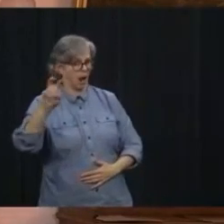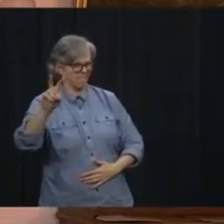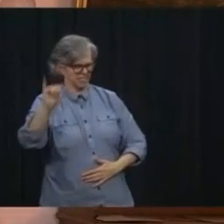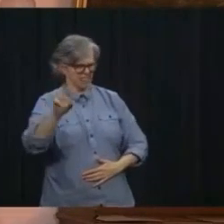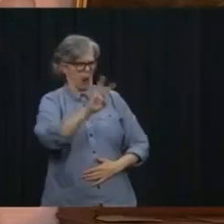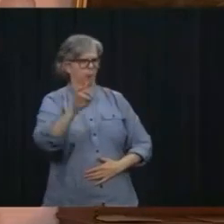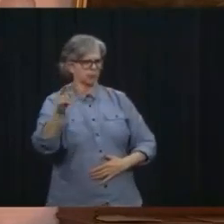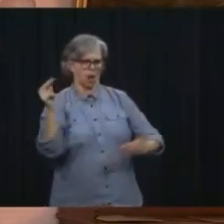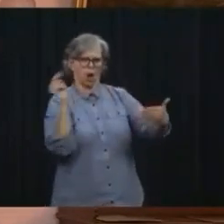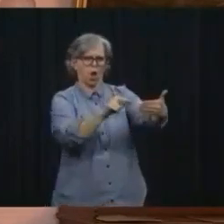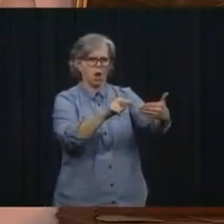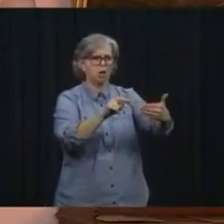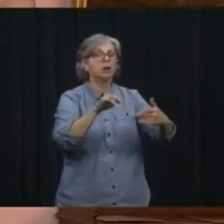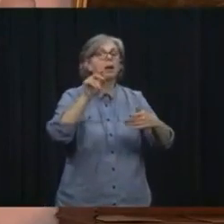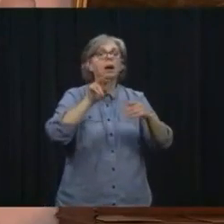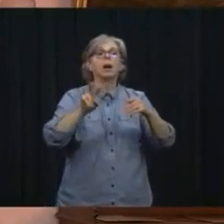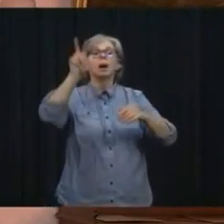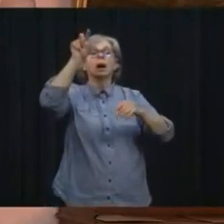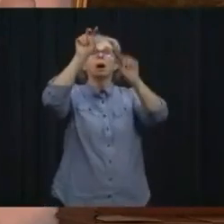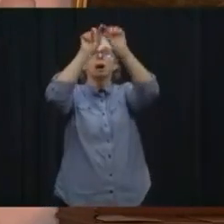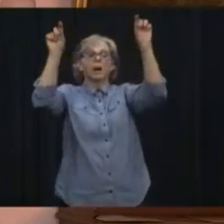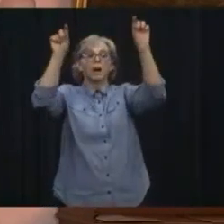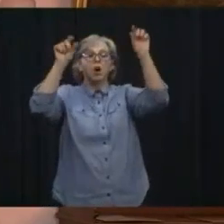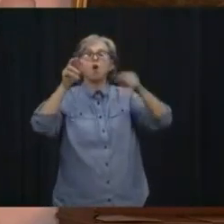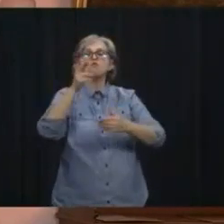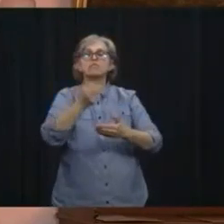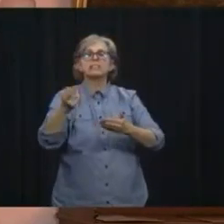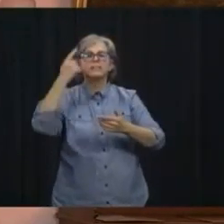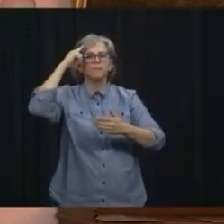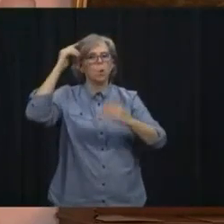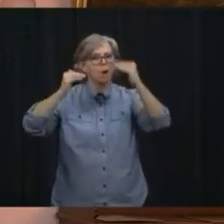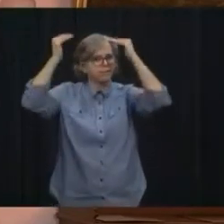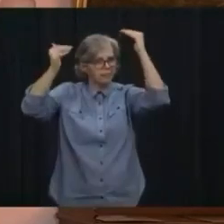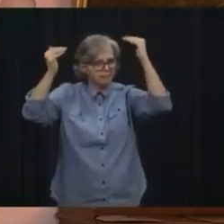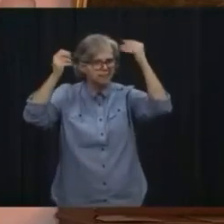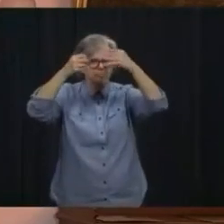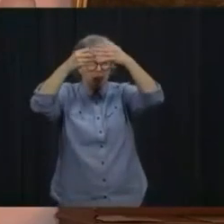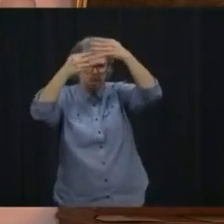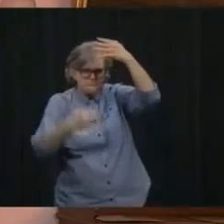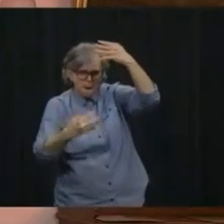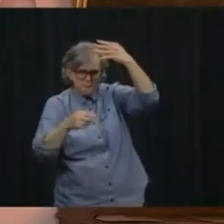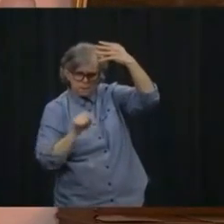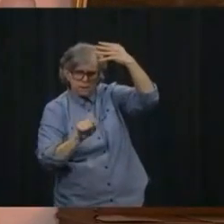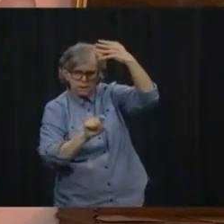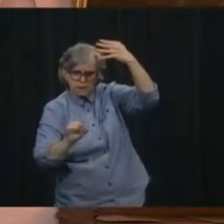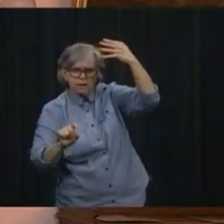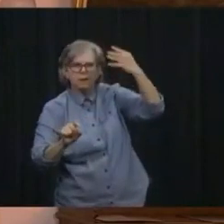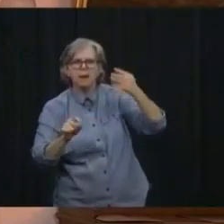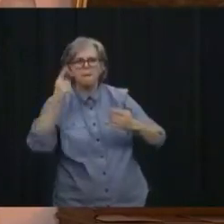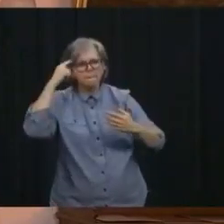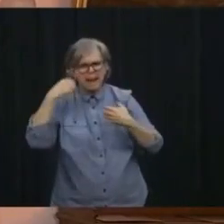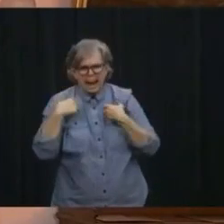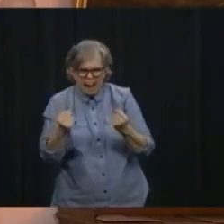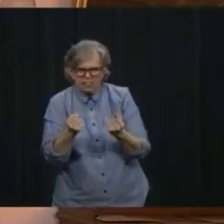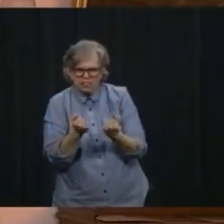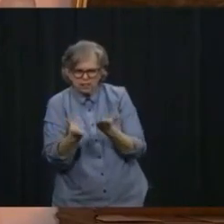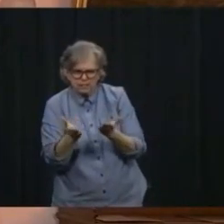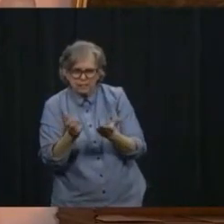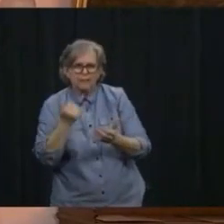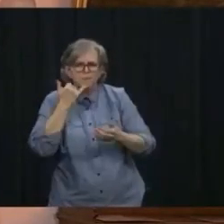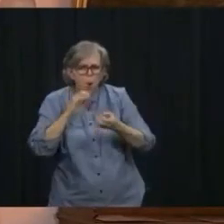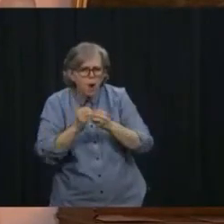well. We want you to take your medications if you're prescribed medication, and to stay in touch with your prescriber and to get